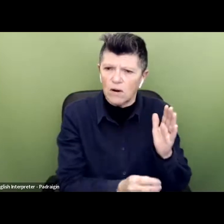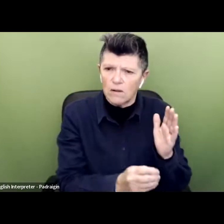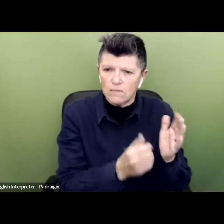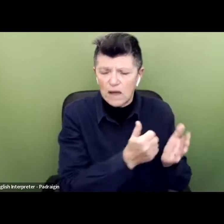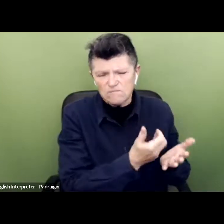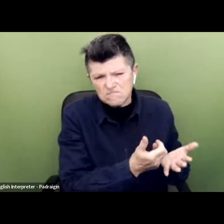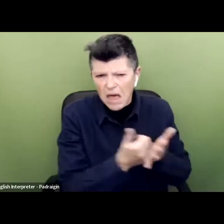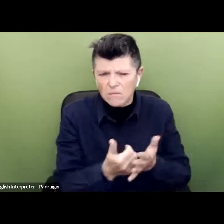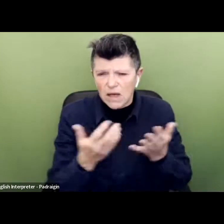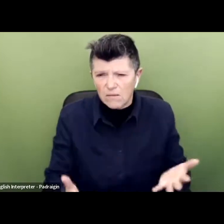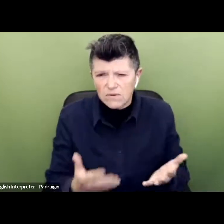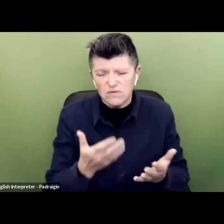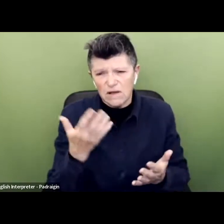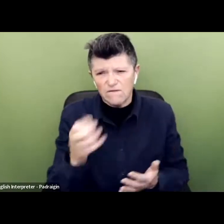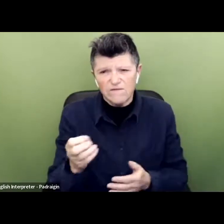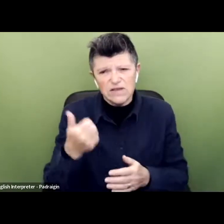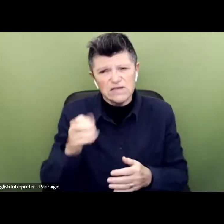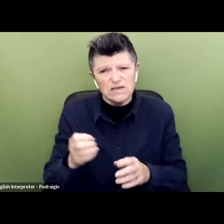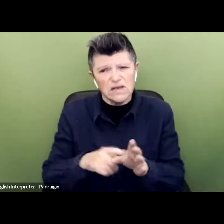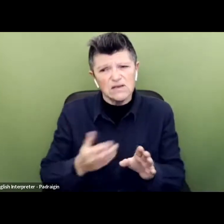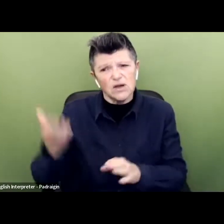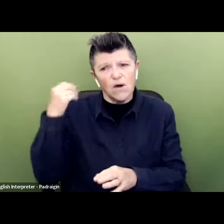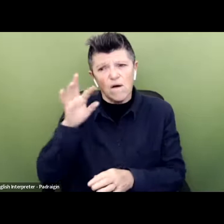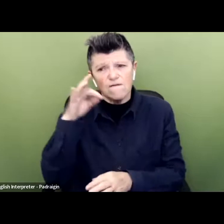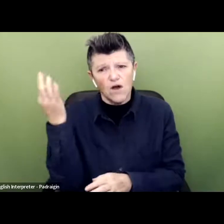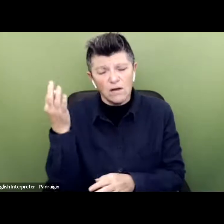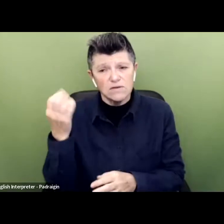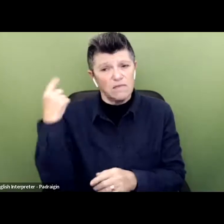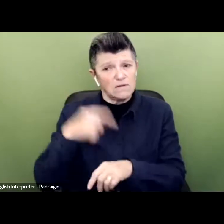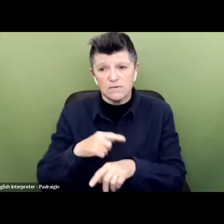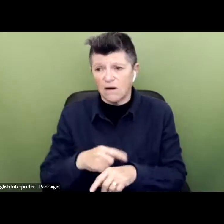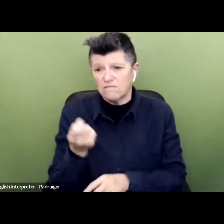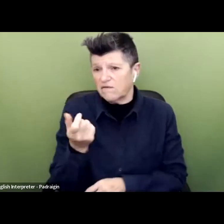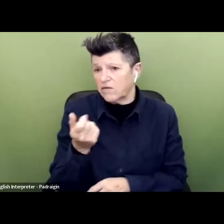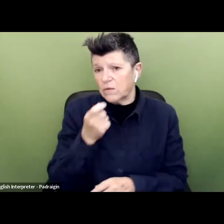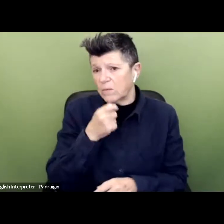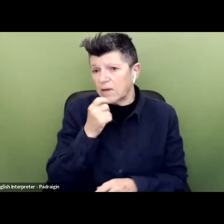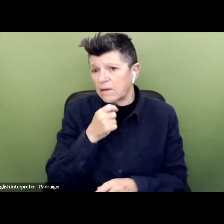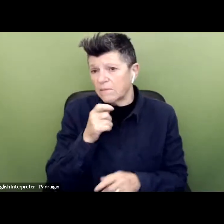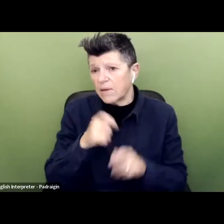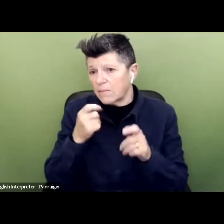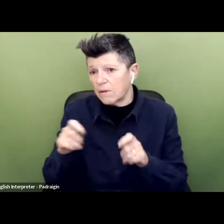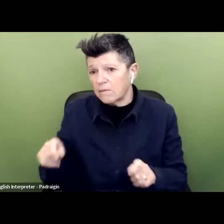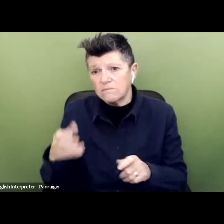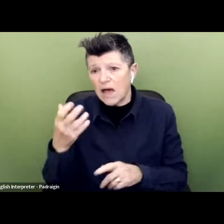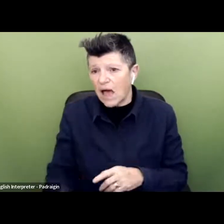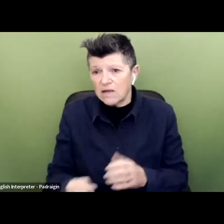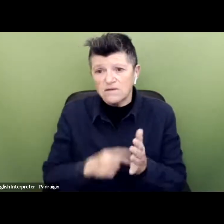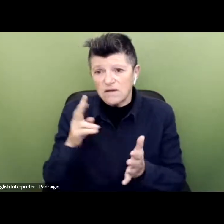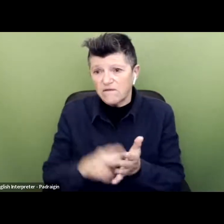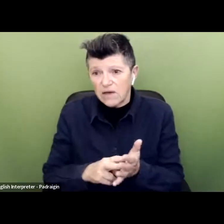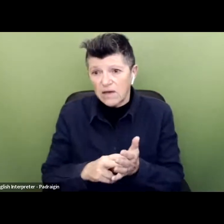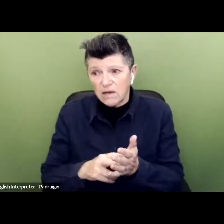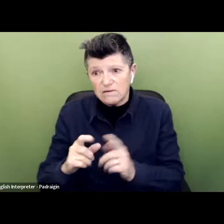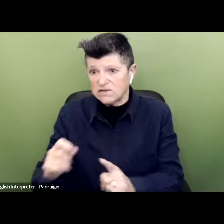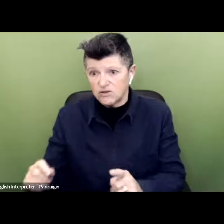France, when very few people had a TV, let alone a digital, well, no one had a digital device at that point in time.